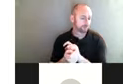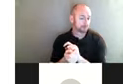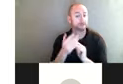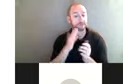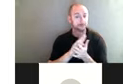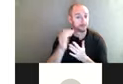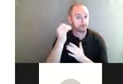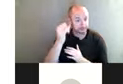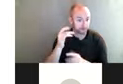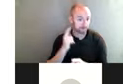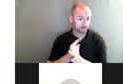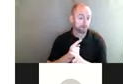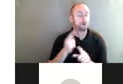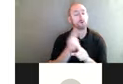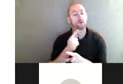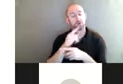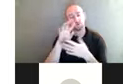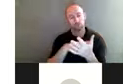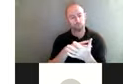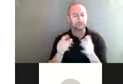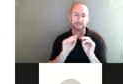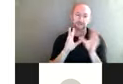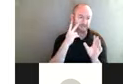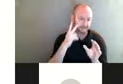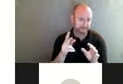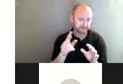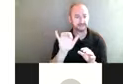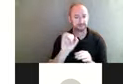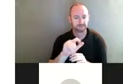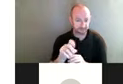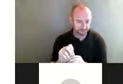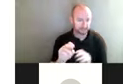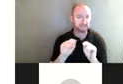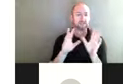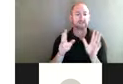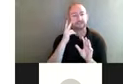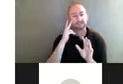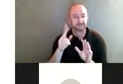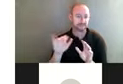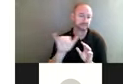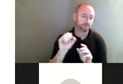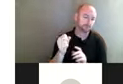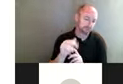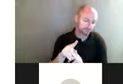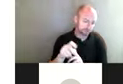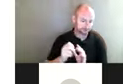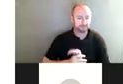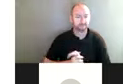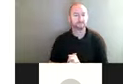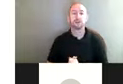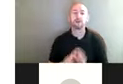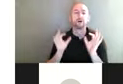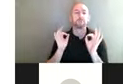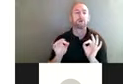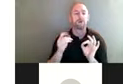idea. We've got a regular grid. We can clearly see that these are the same size. We can clearly see that they are the same shape. Perfect